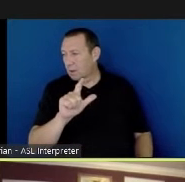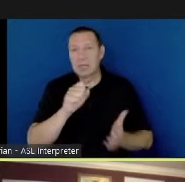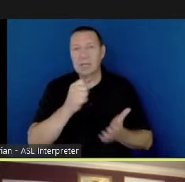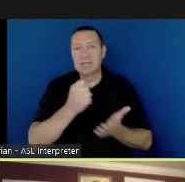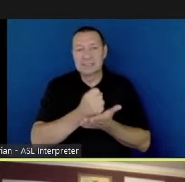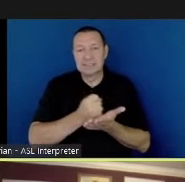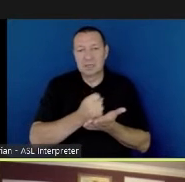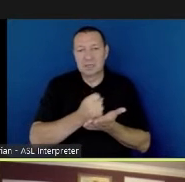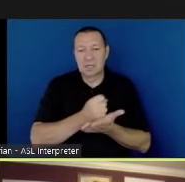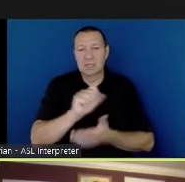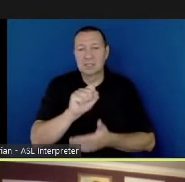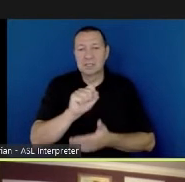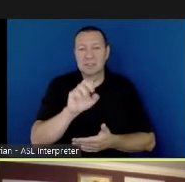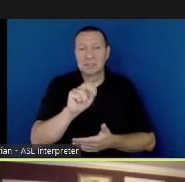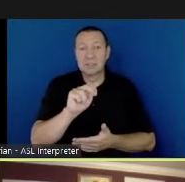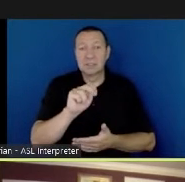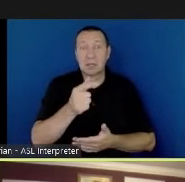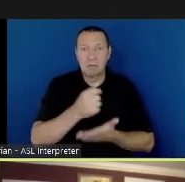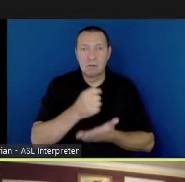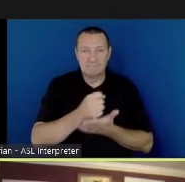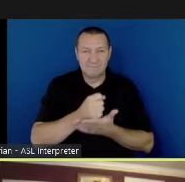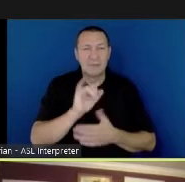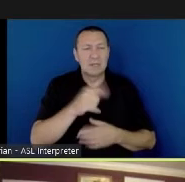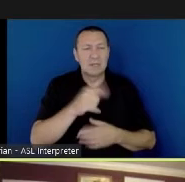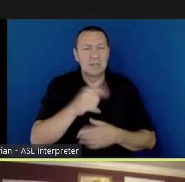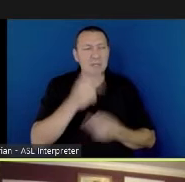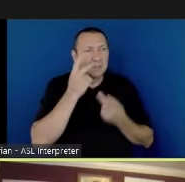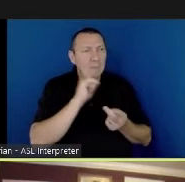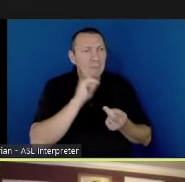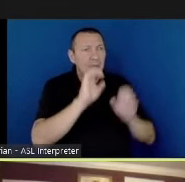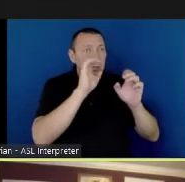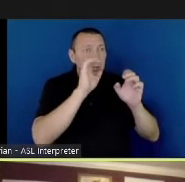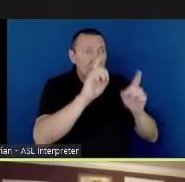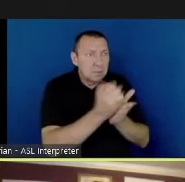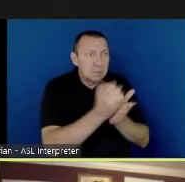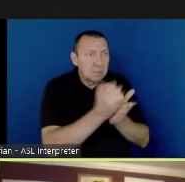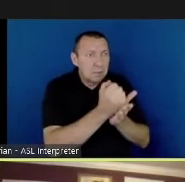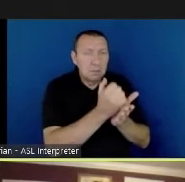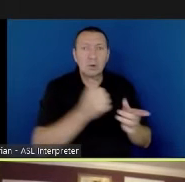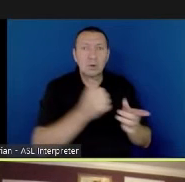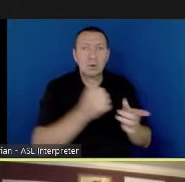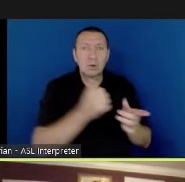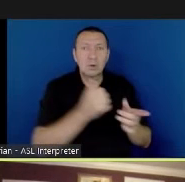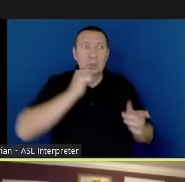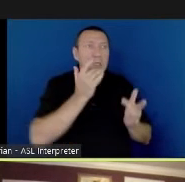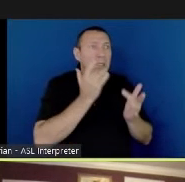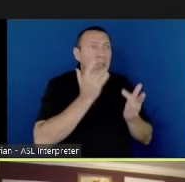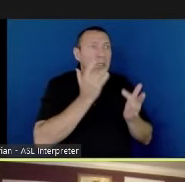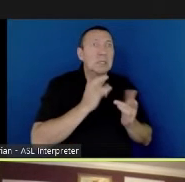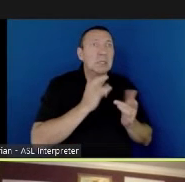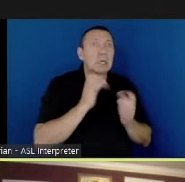how access to education was extremely limited for girls, and